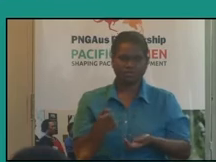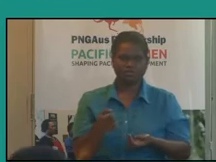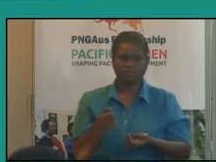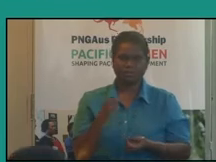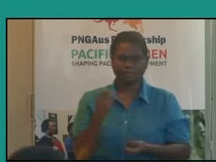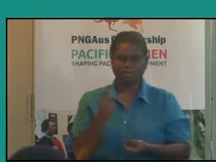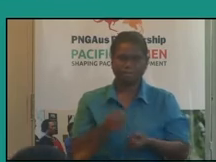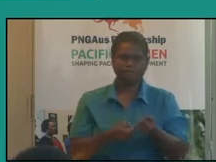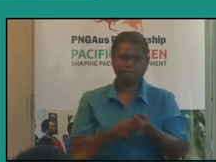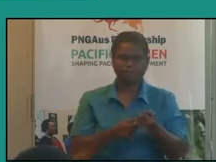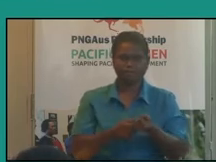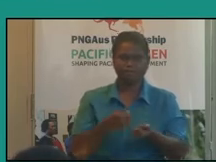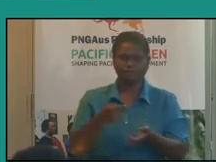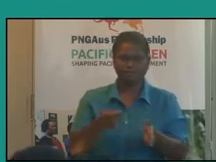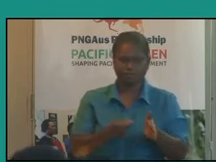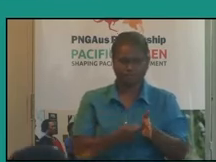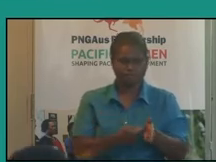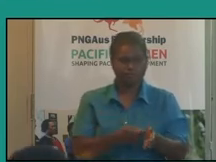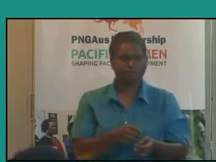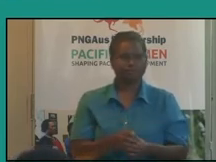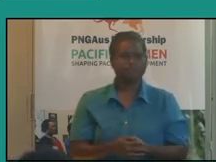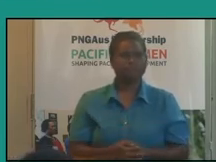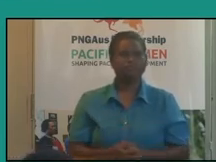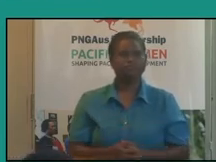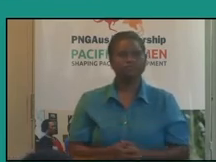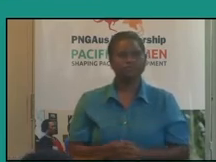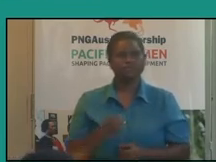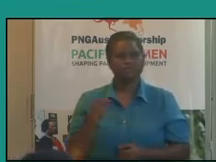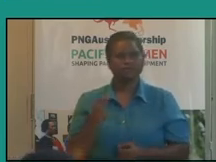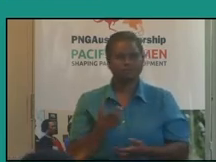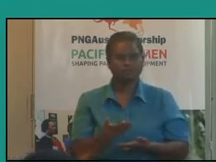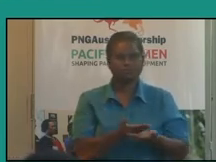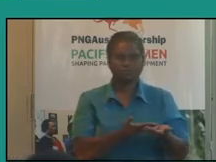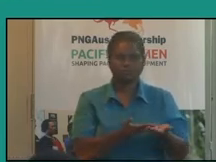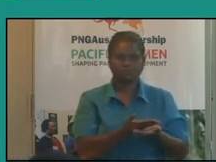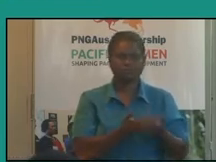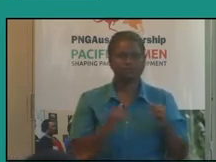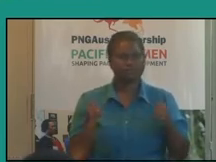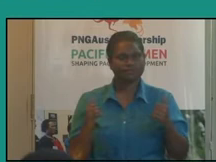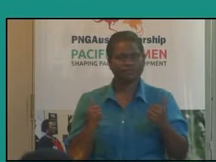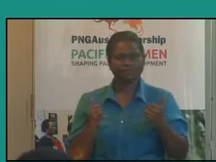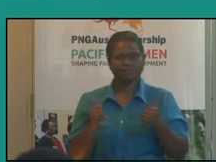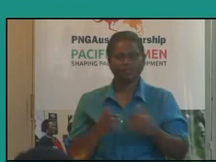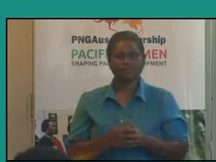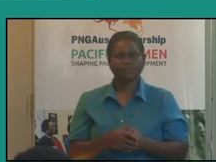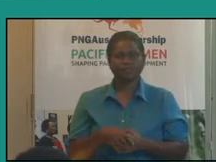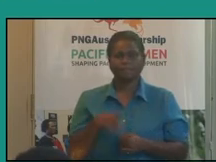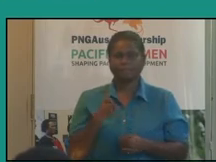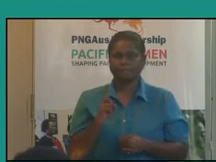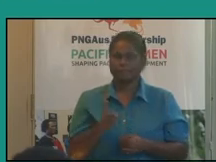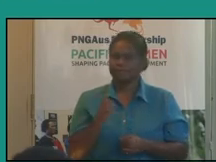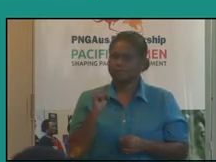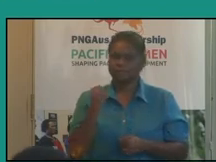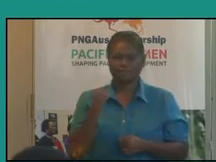outside or from within the country. There were some discussions initially on this, but it never went